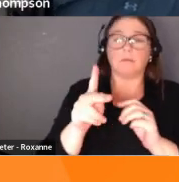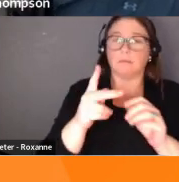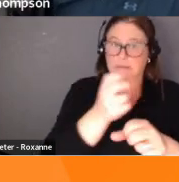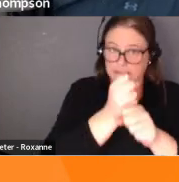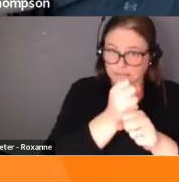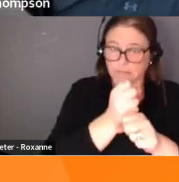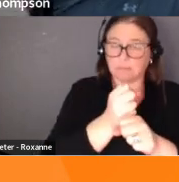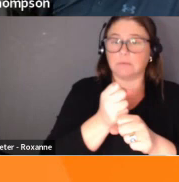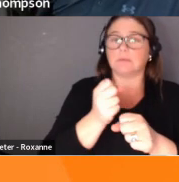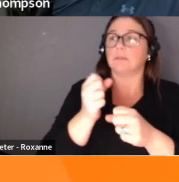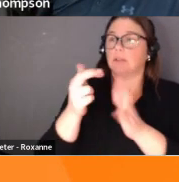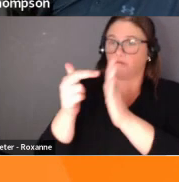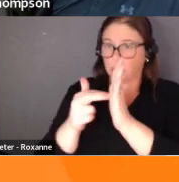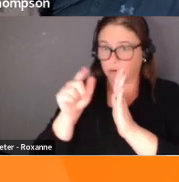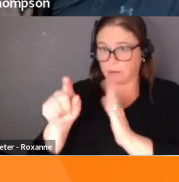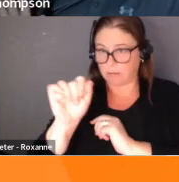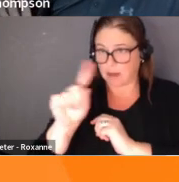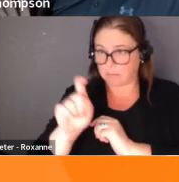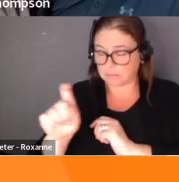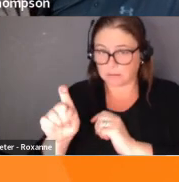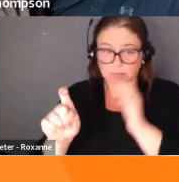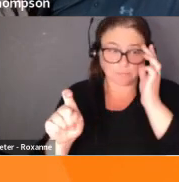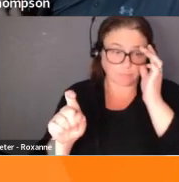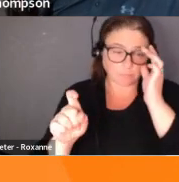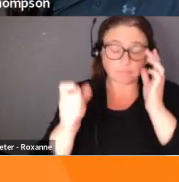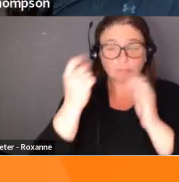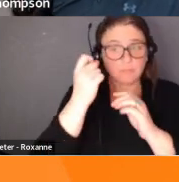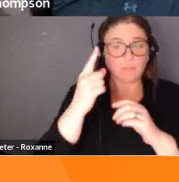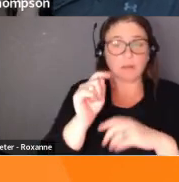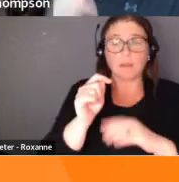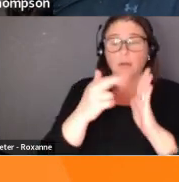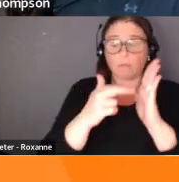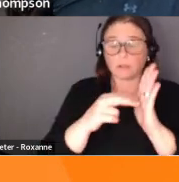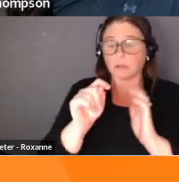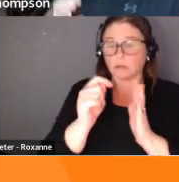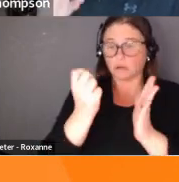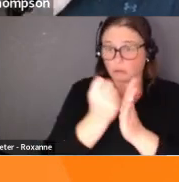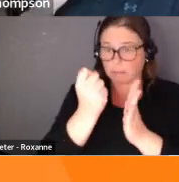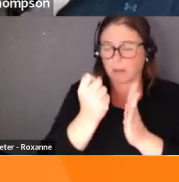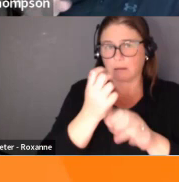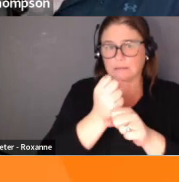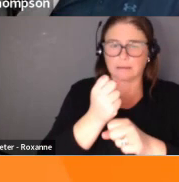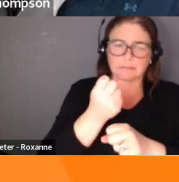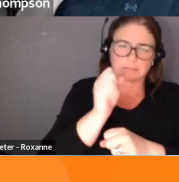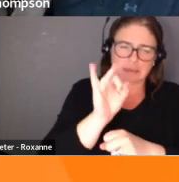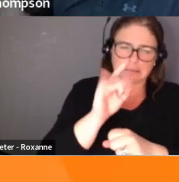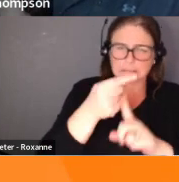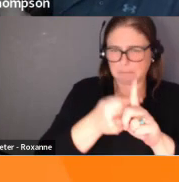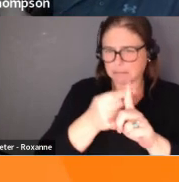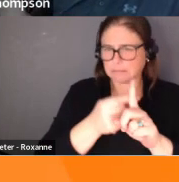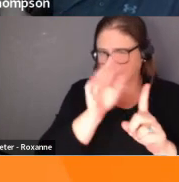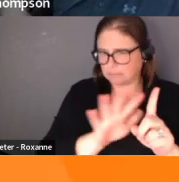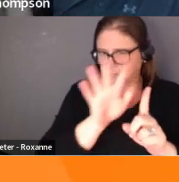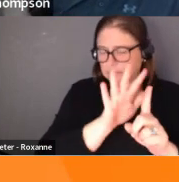Getting a full trademark on your product will take 18 to 24 months. Okay. The good news is if you've registered and the